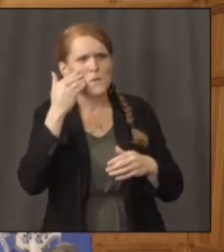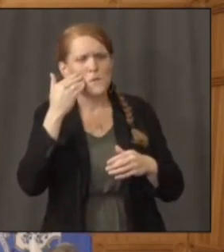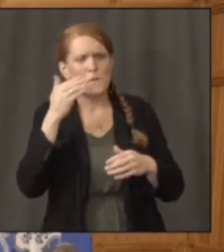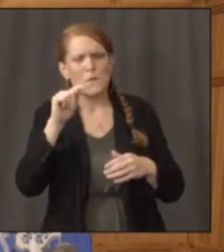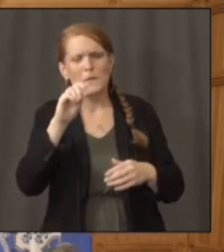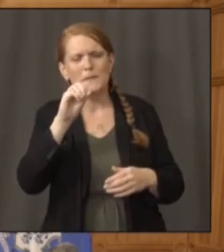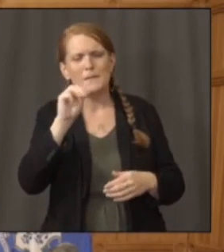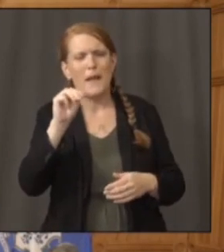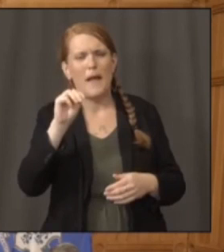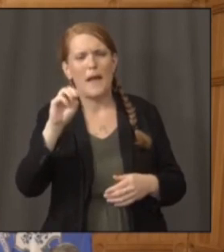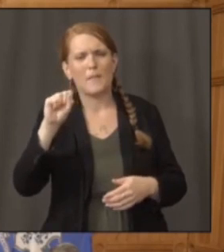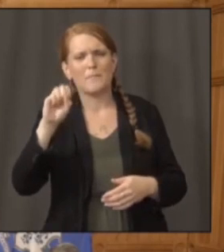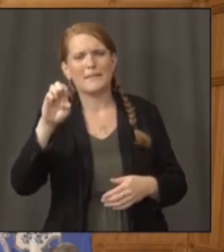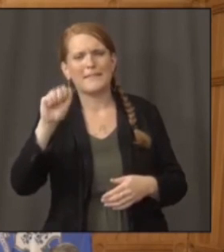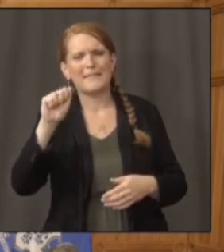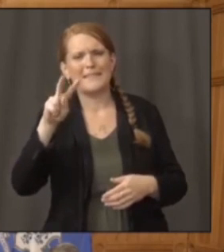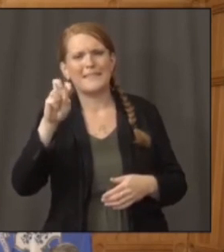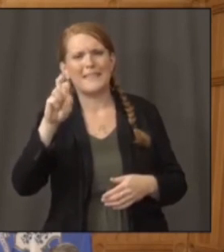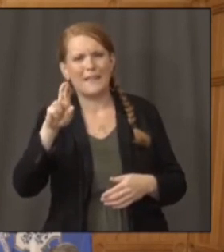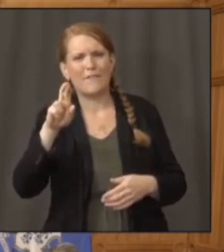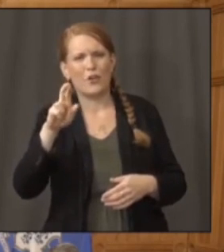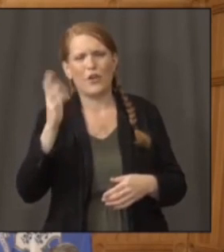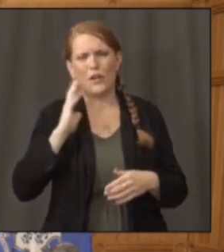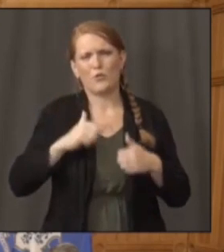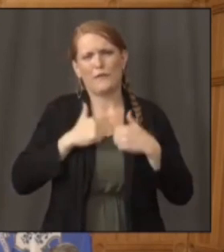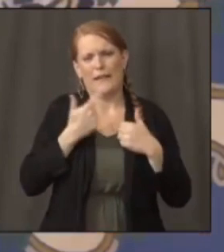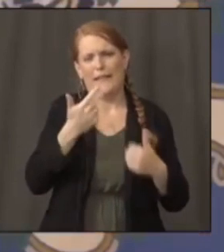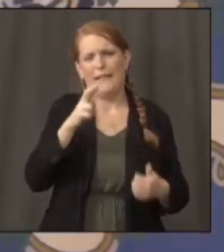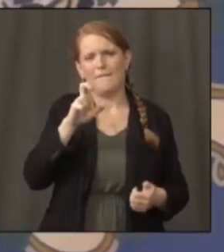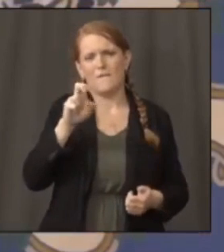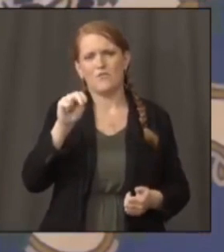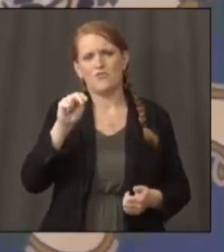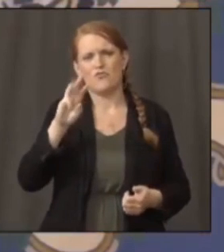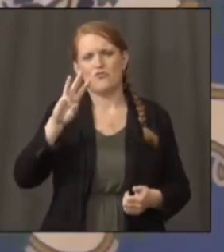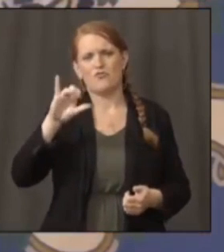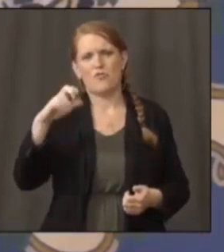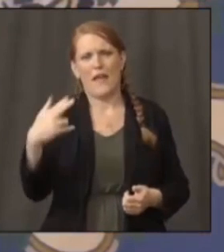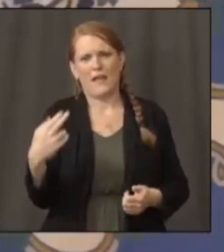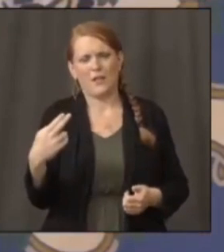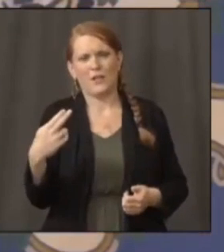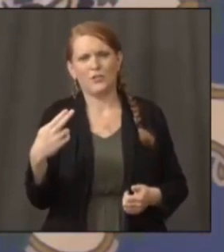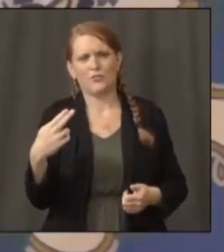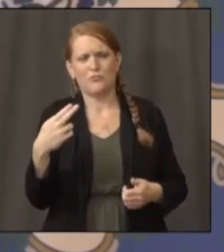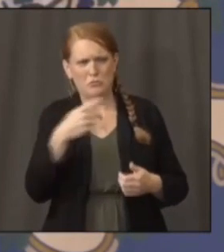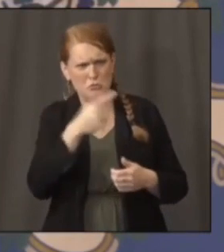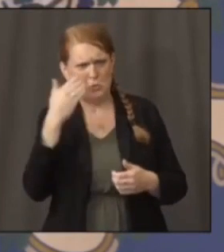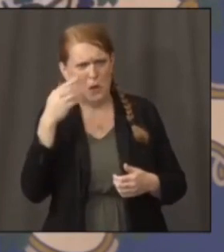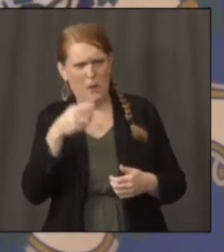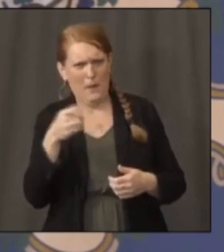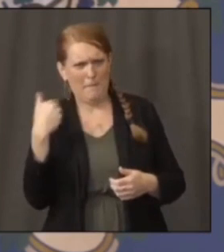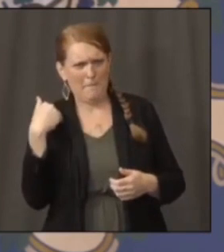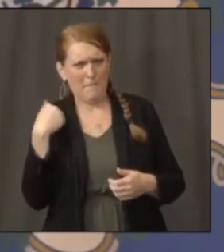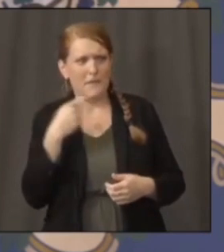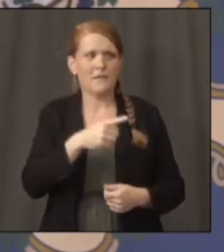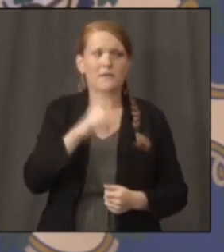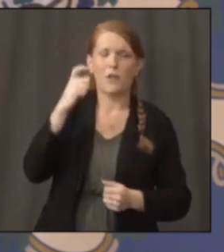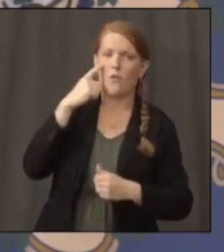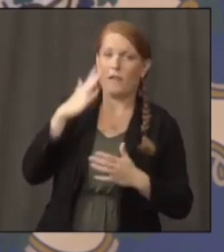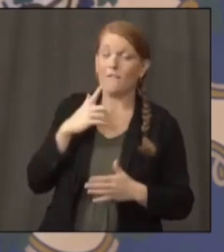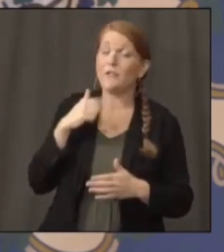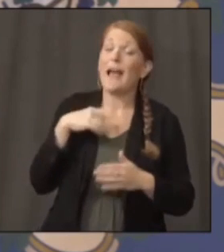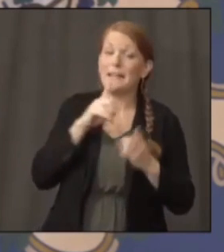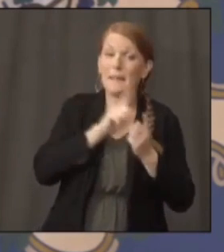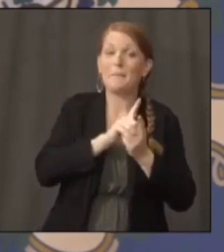was living in Greenwich? I did meet Tom Terrific a few times. It was a privilege. He